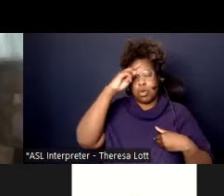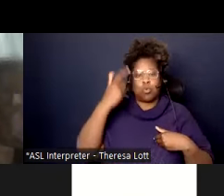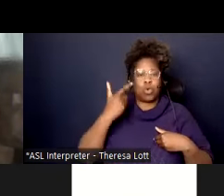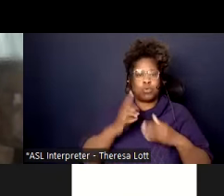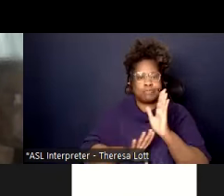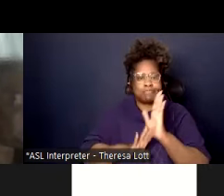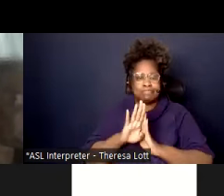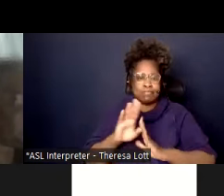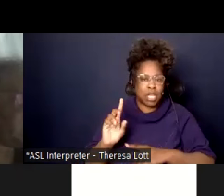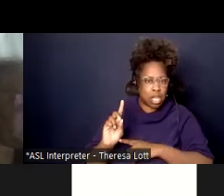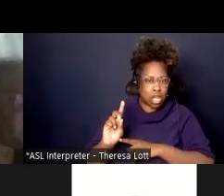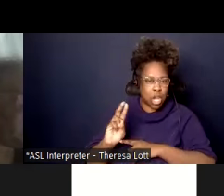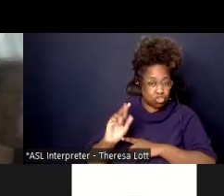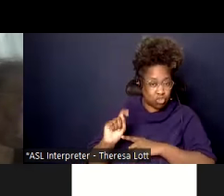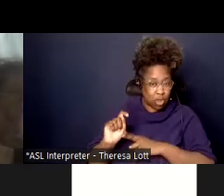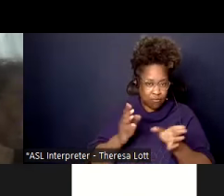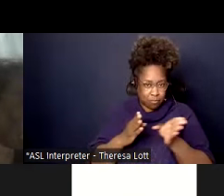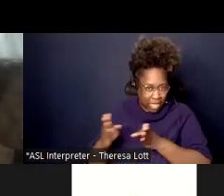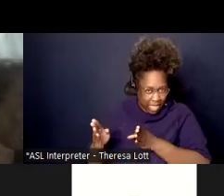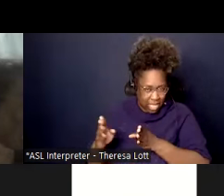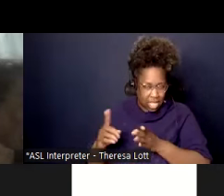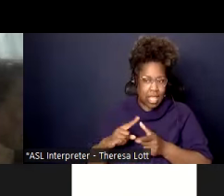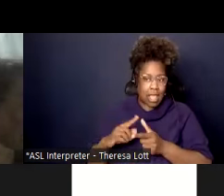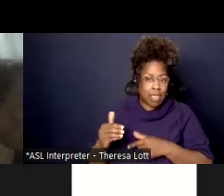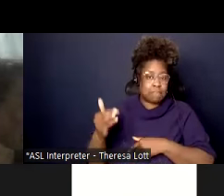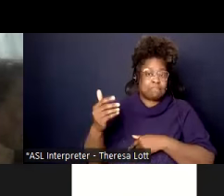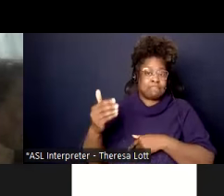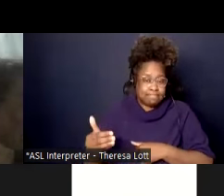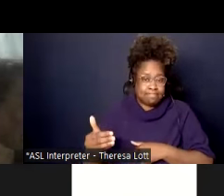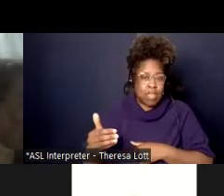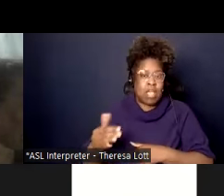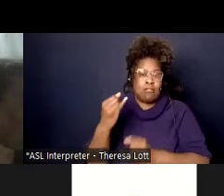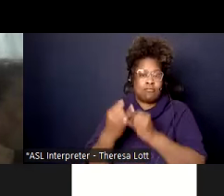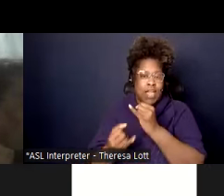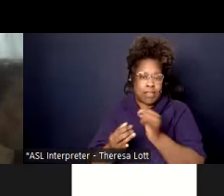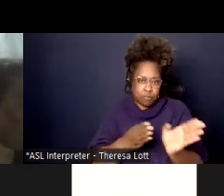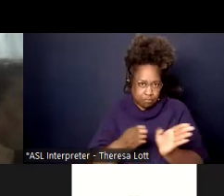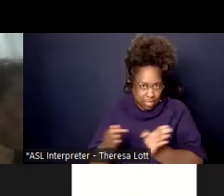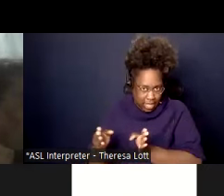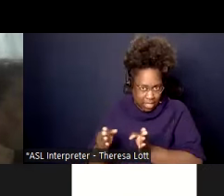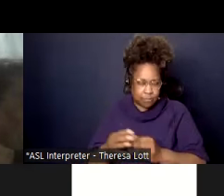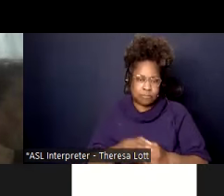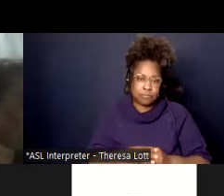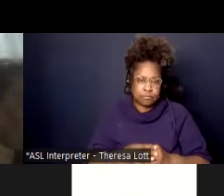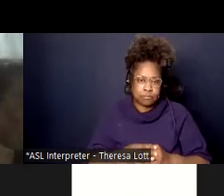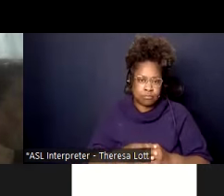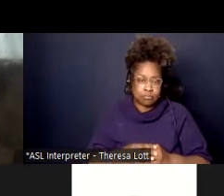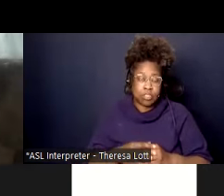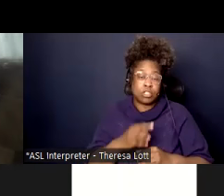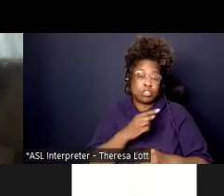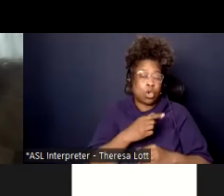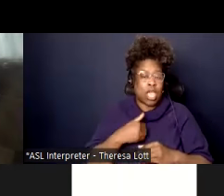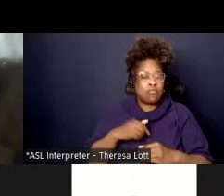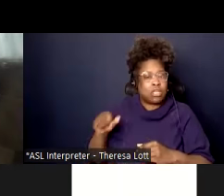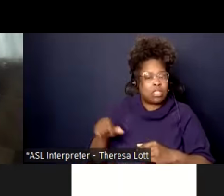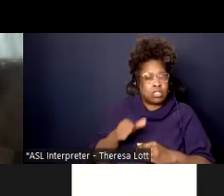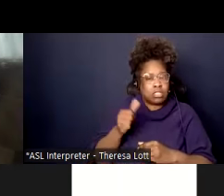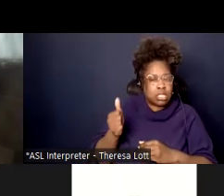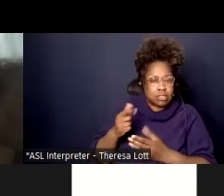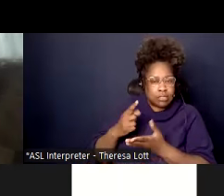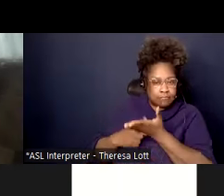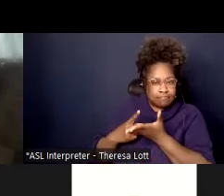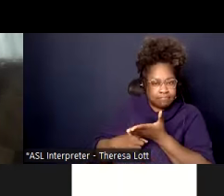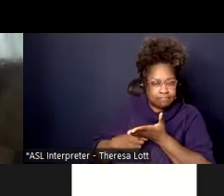a final plan. And then, something that, we actually have another section of this deck that we could talk about is sort of, how do we